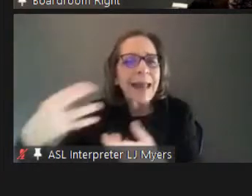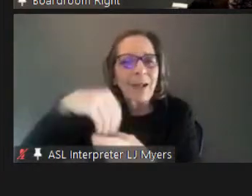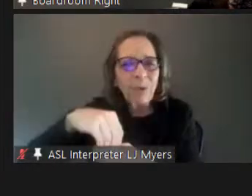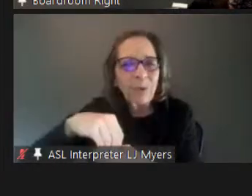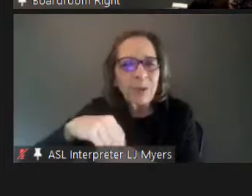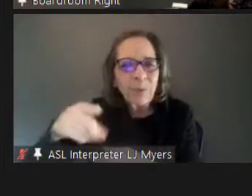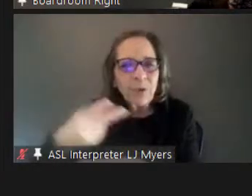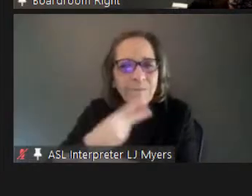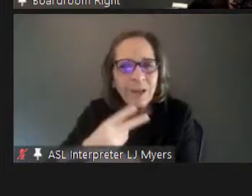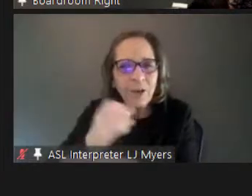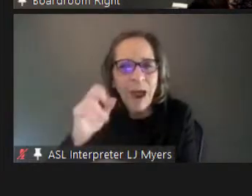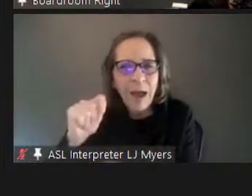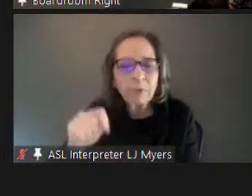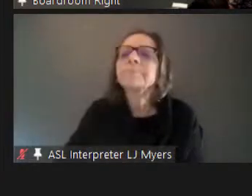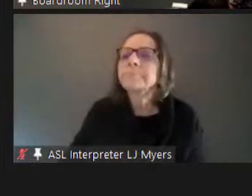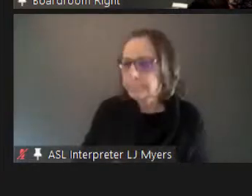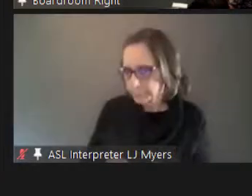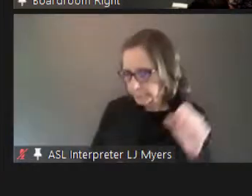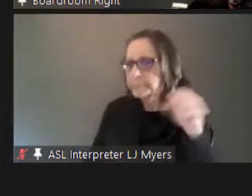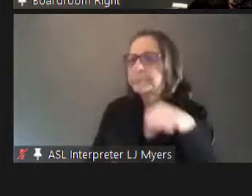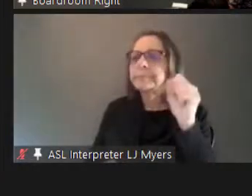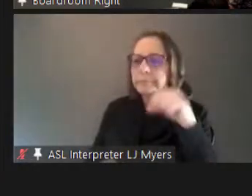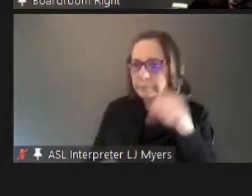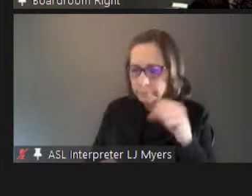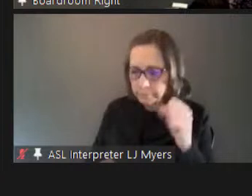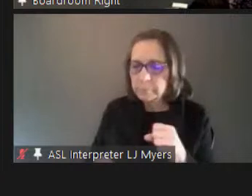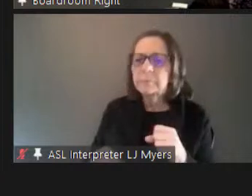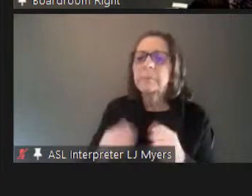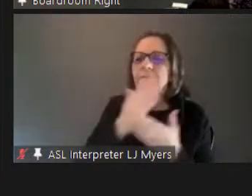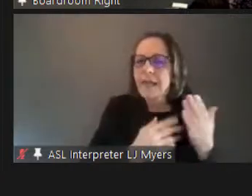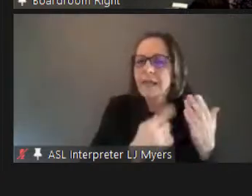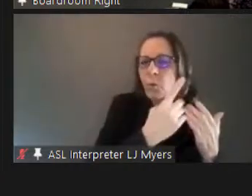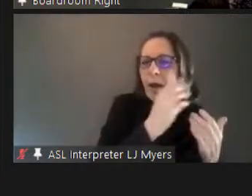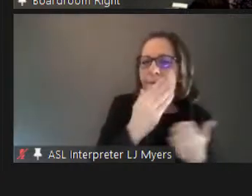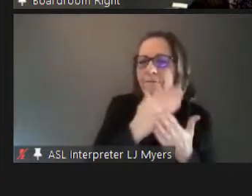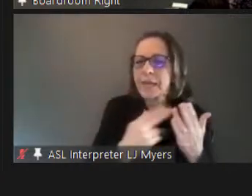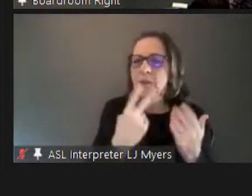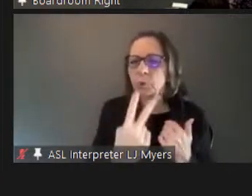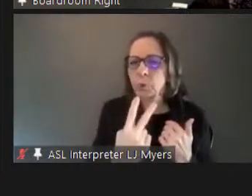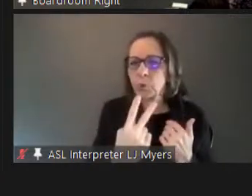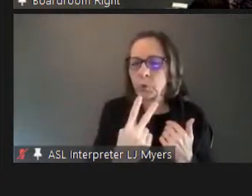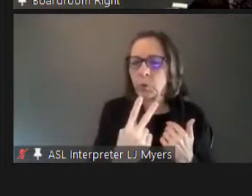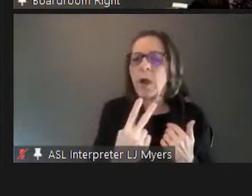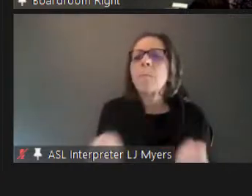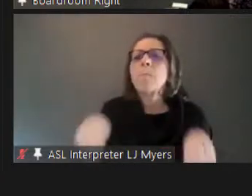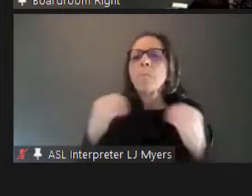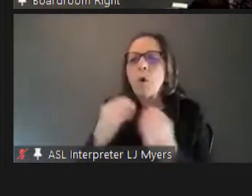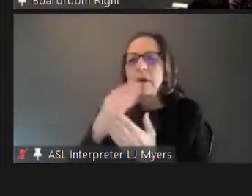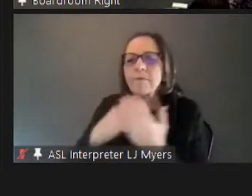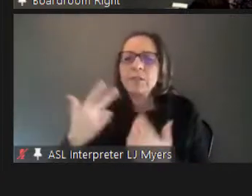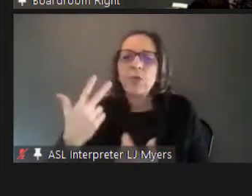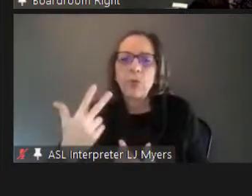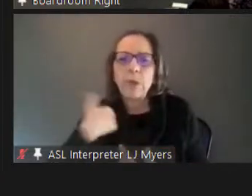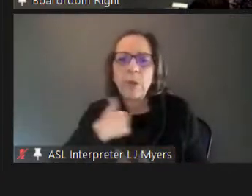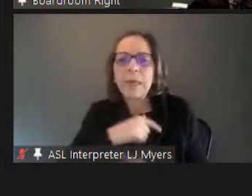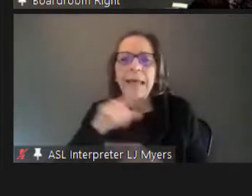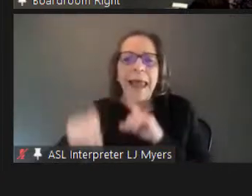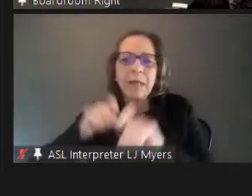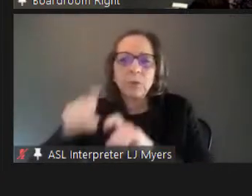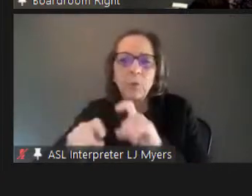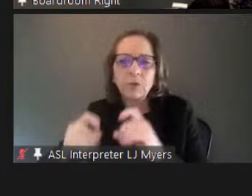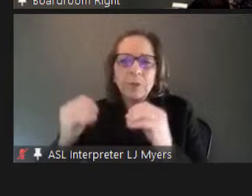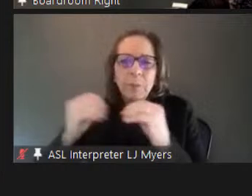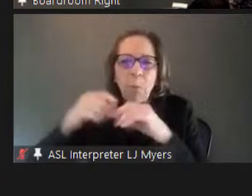so it comes into calculation in both phase 1 and phase 2. It comes a little bit more in phase 2 where we can ask more